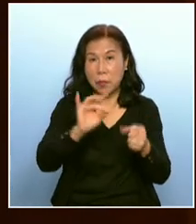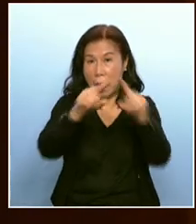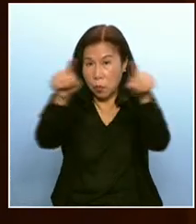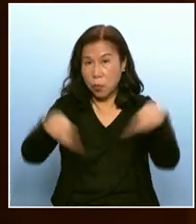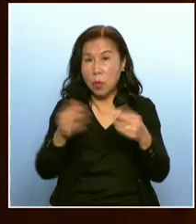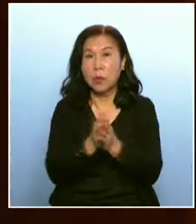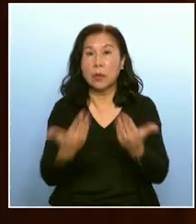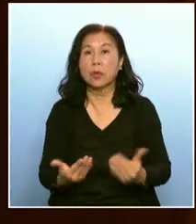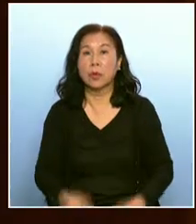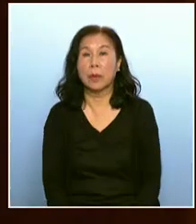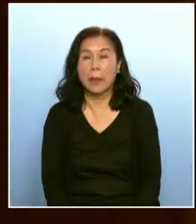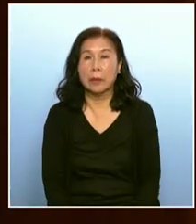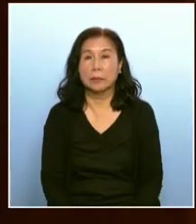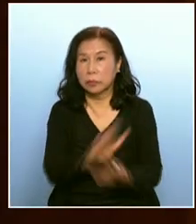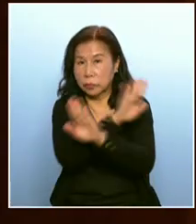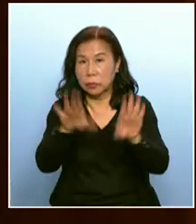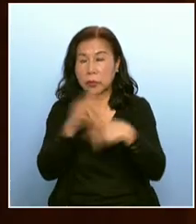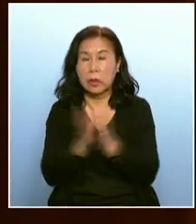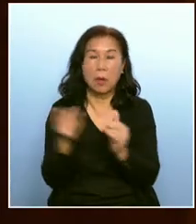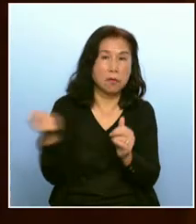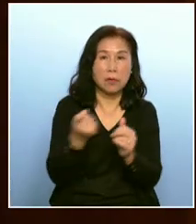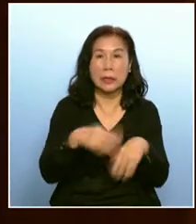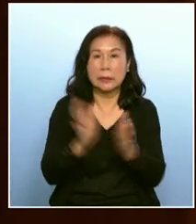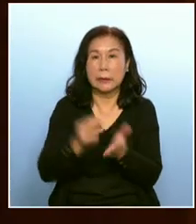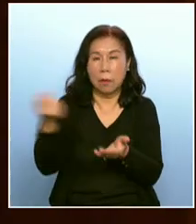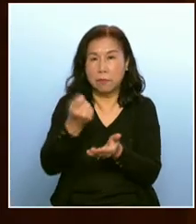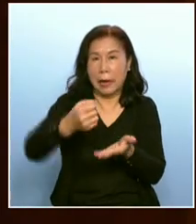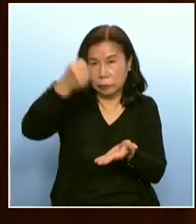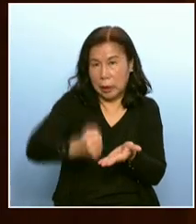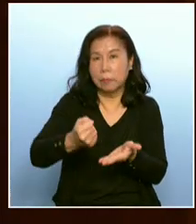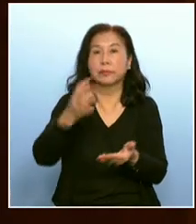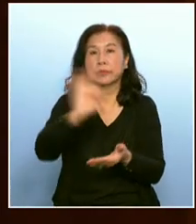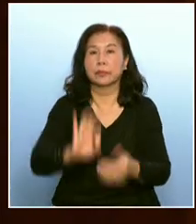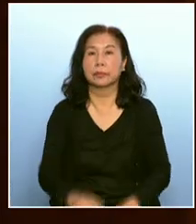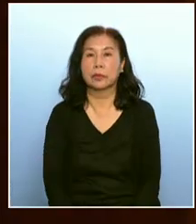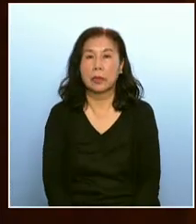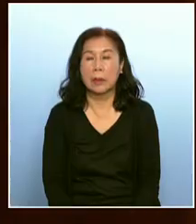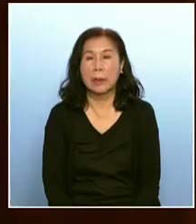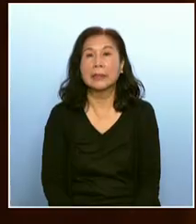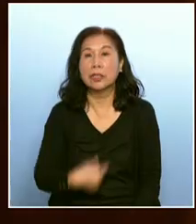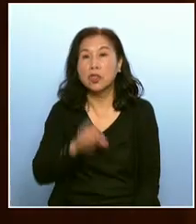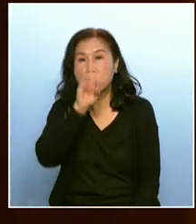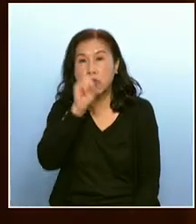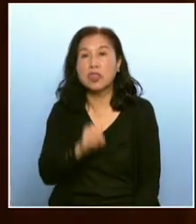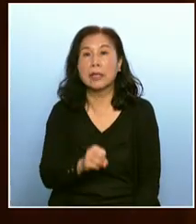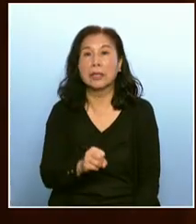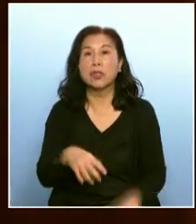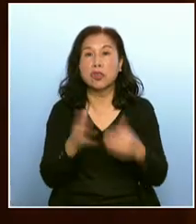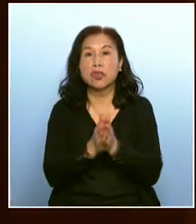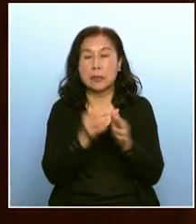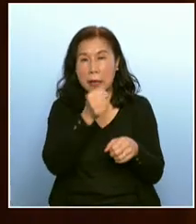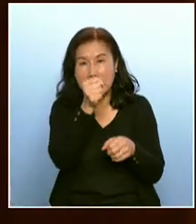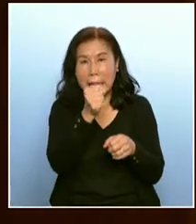preference of each member will not be filmed or photographed. Please, after you've received the ballot paper,